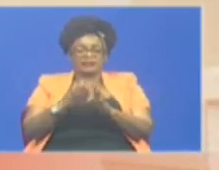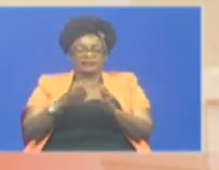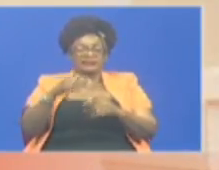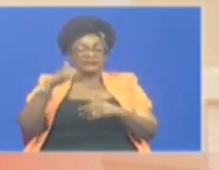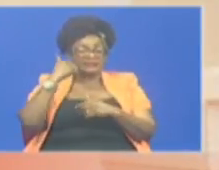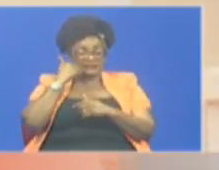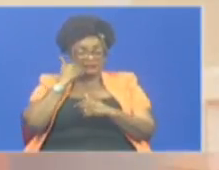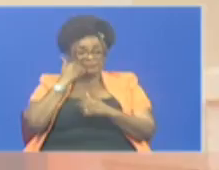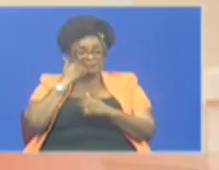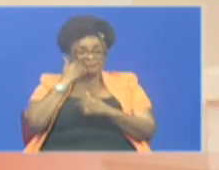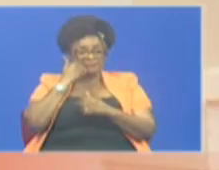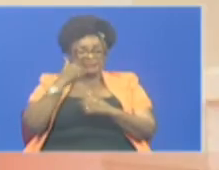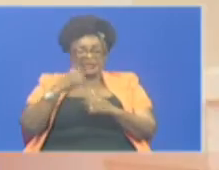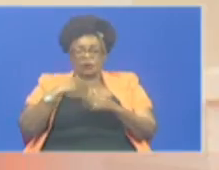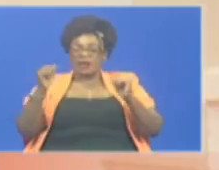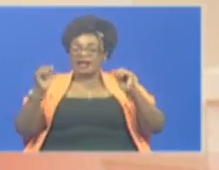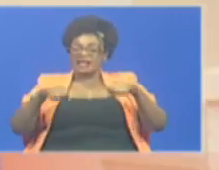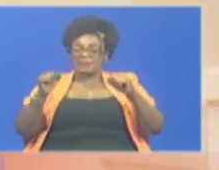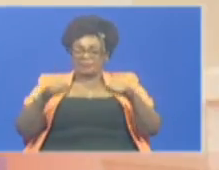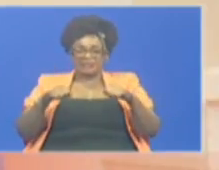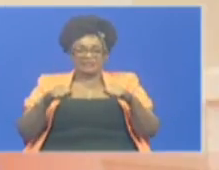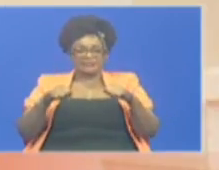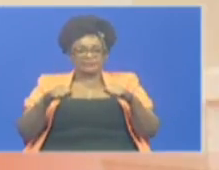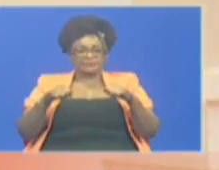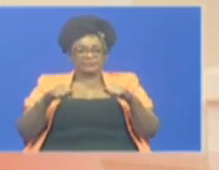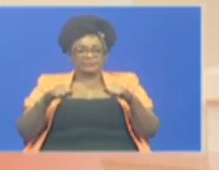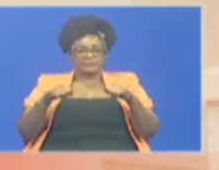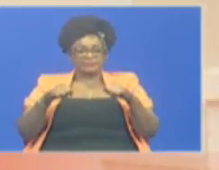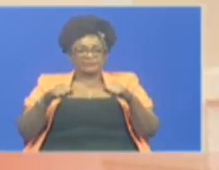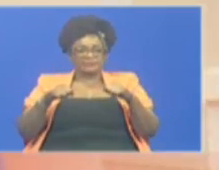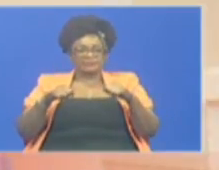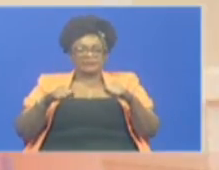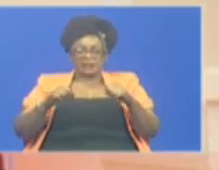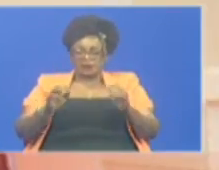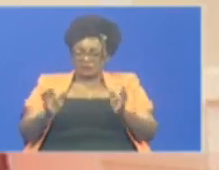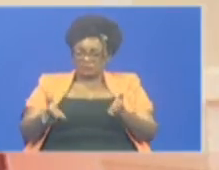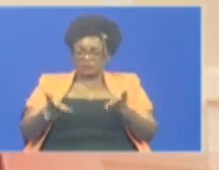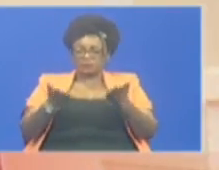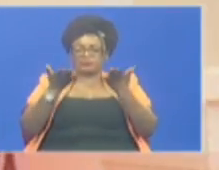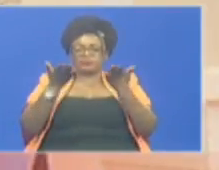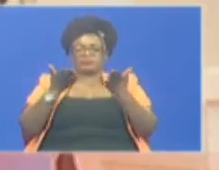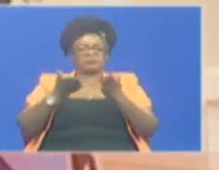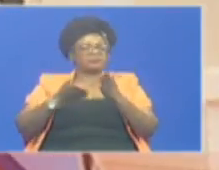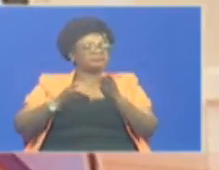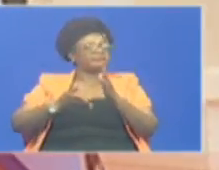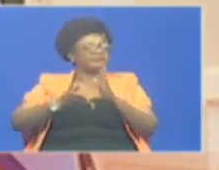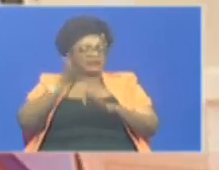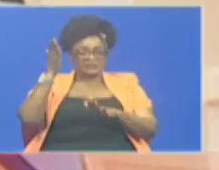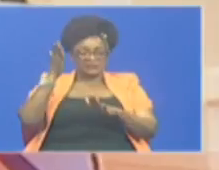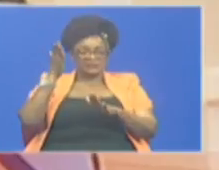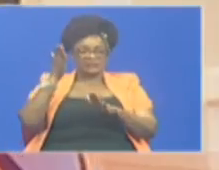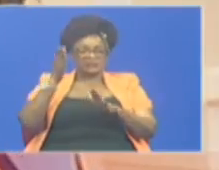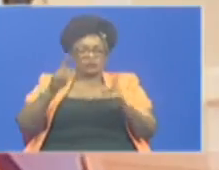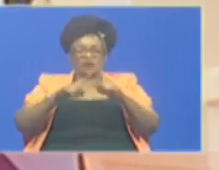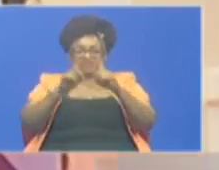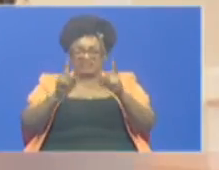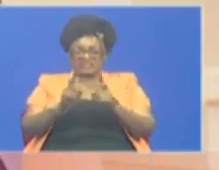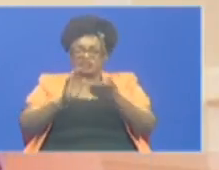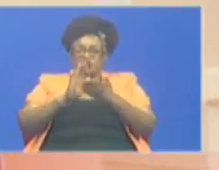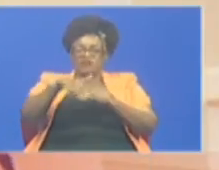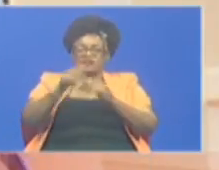Our testing capability has gone up dramatically, and we have tested over